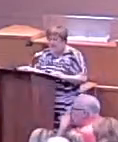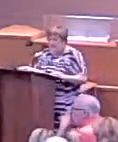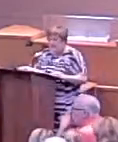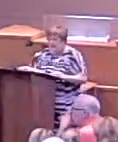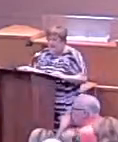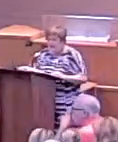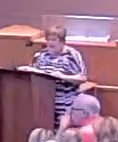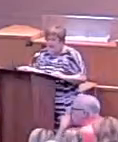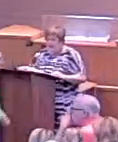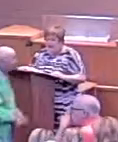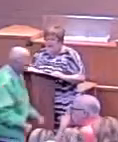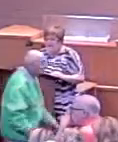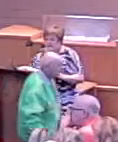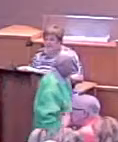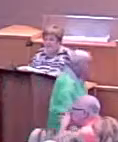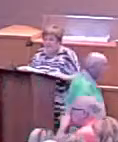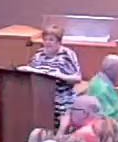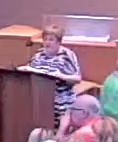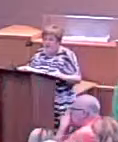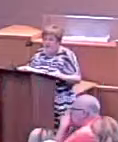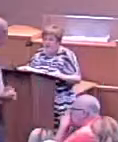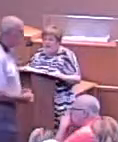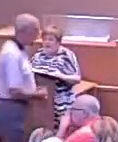friends. Let us be